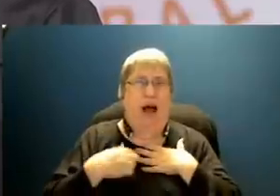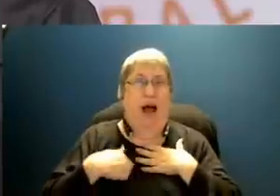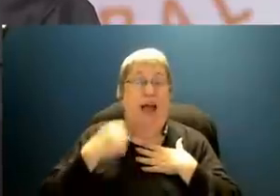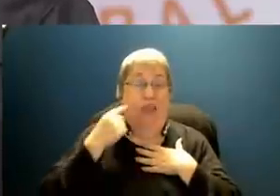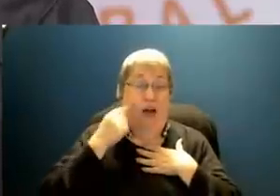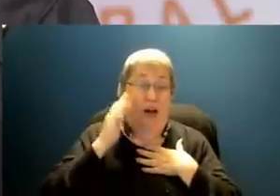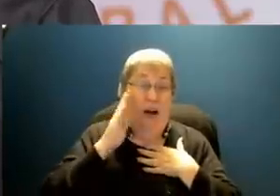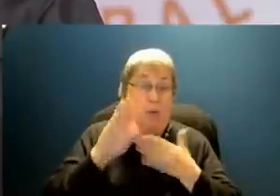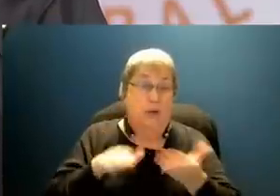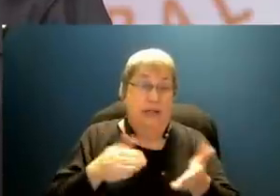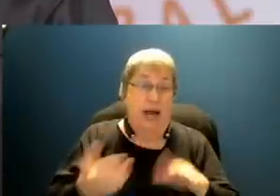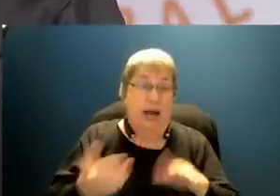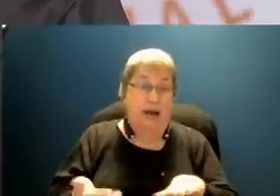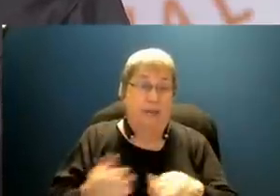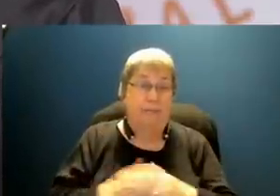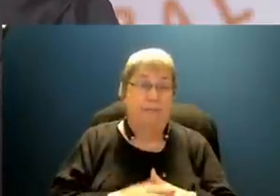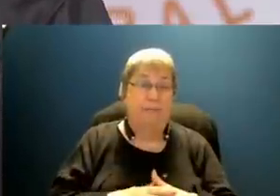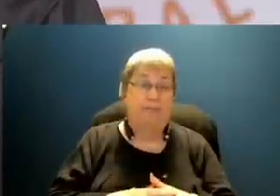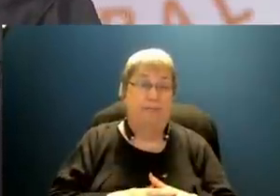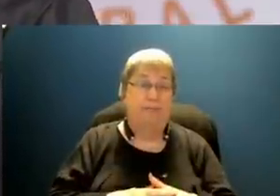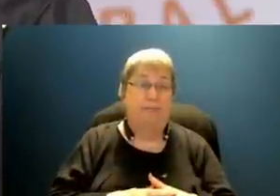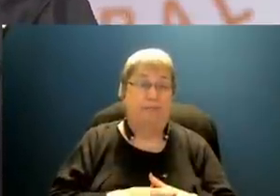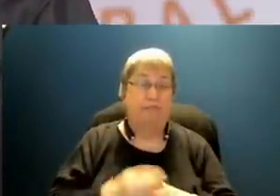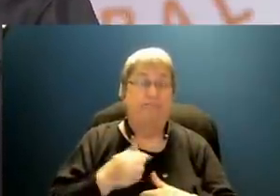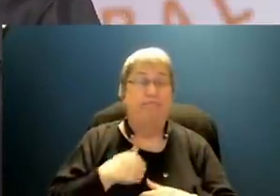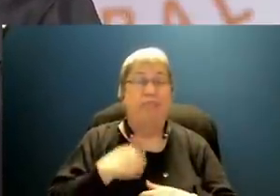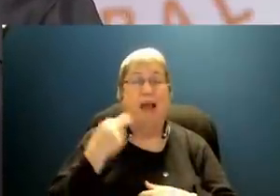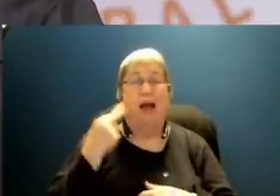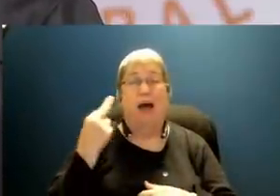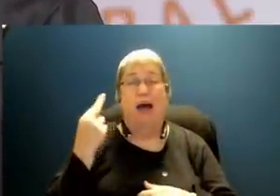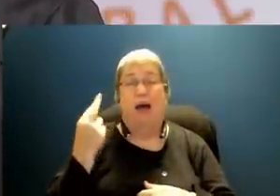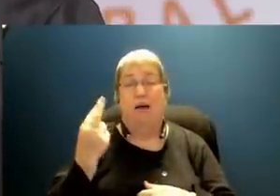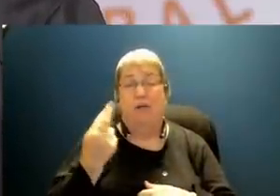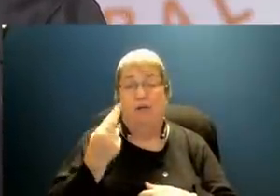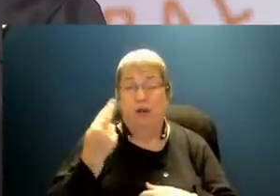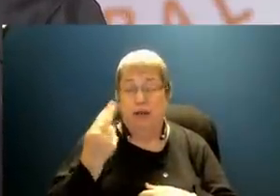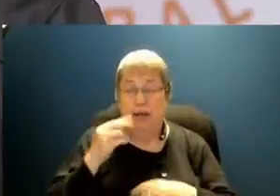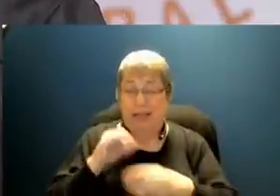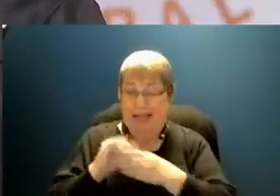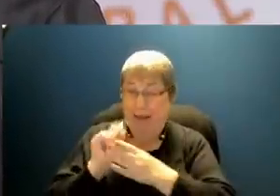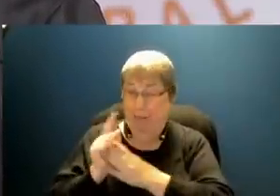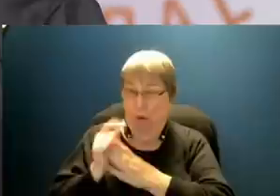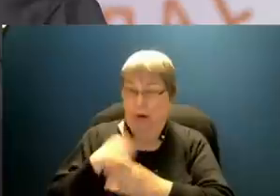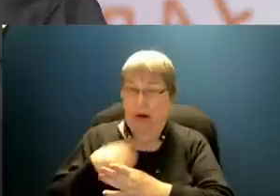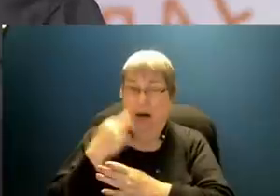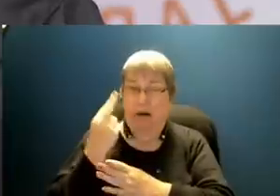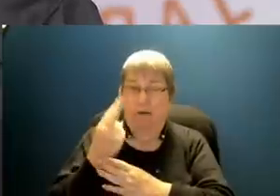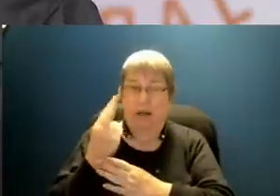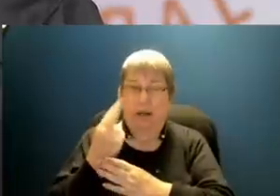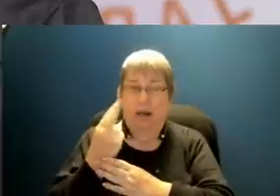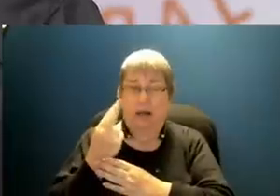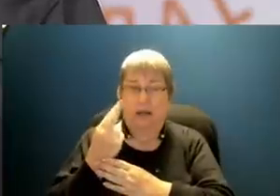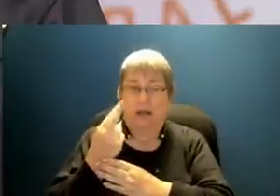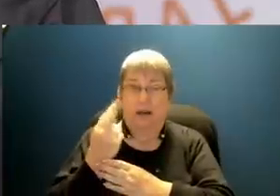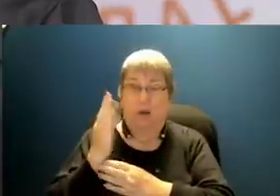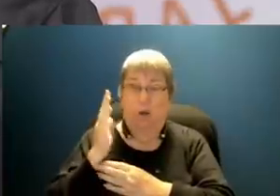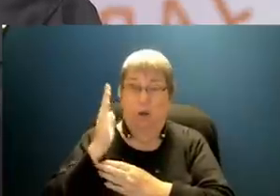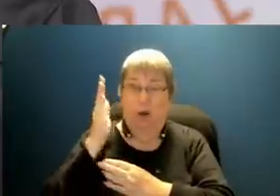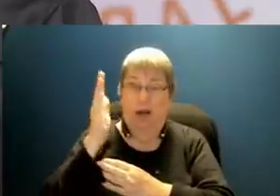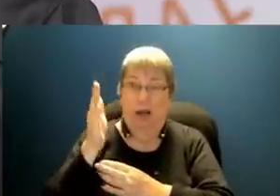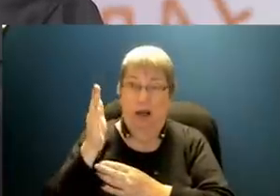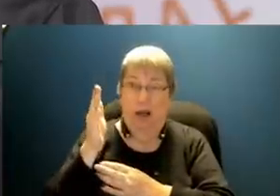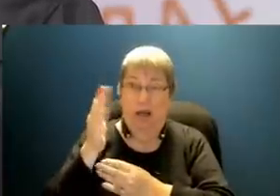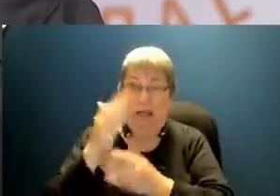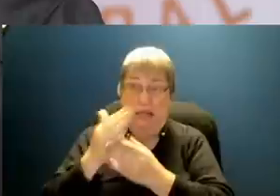die. And I realized in that instant, one day may never